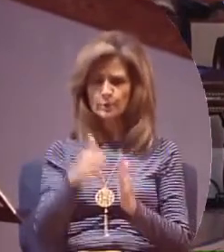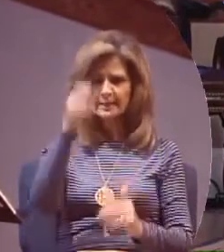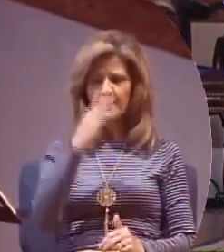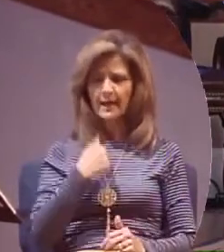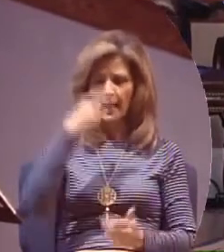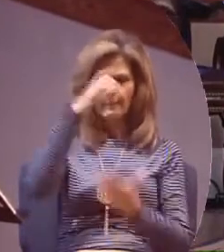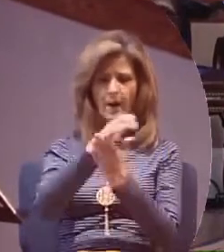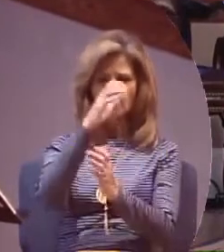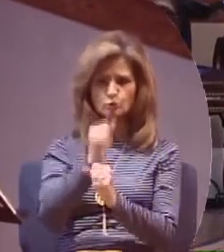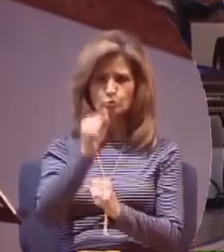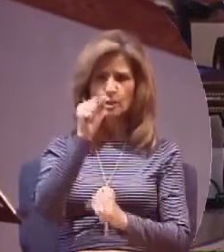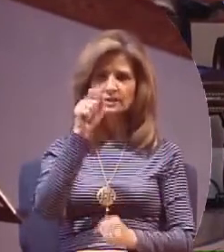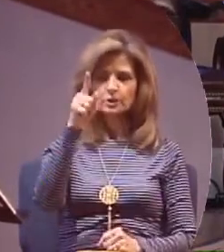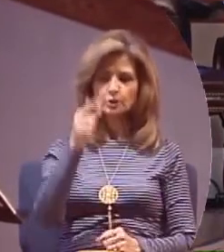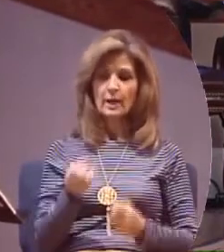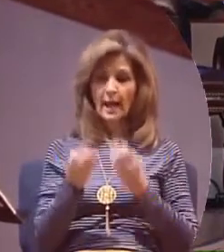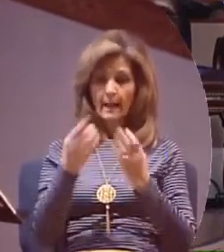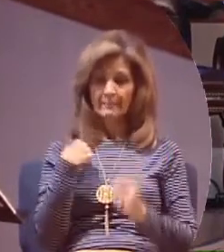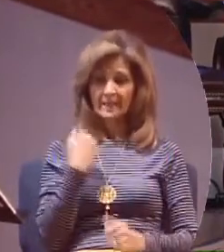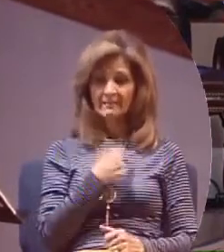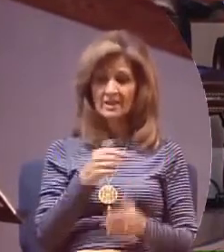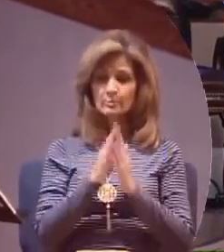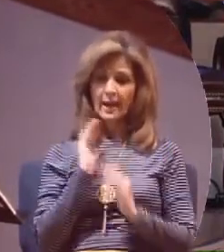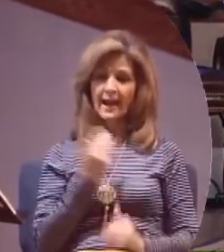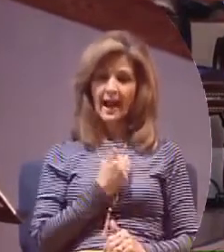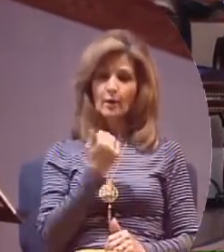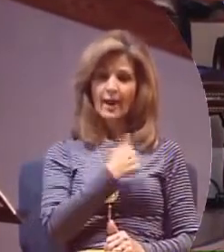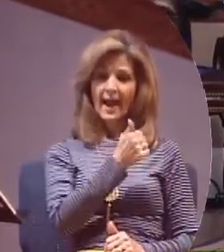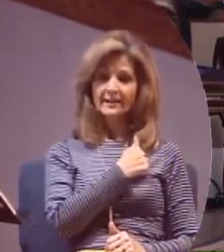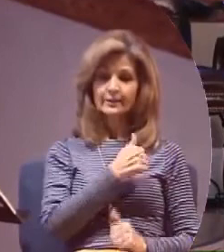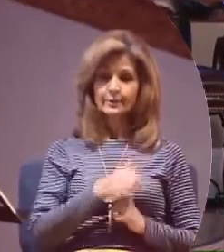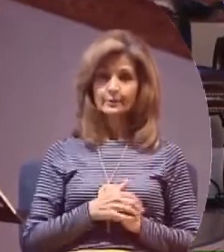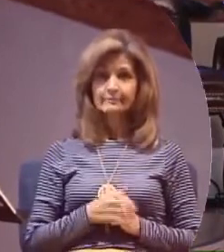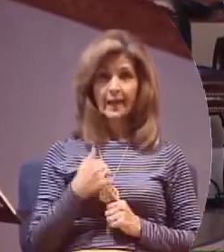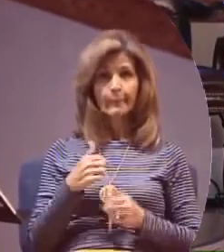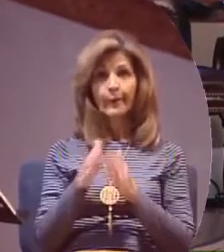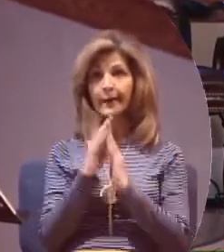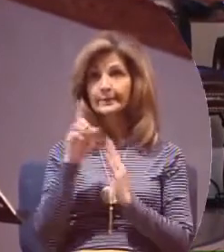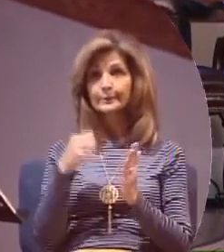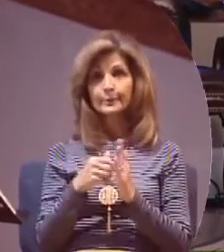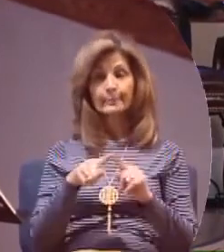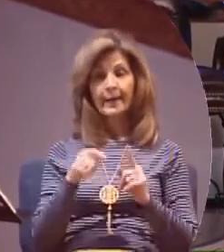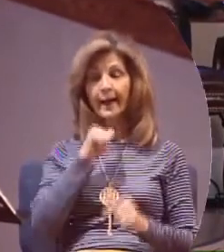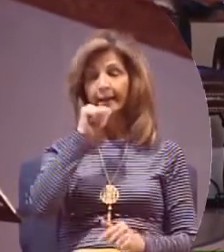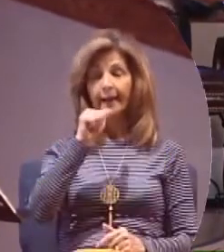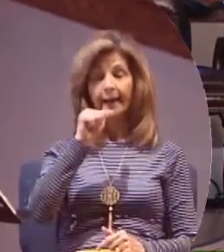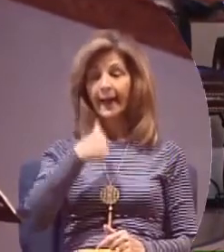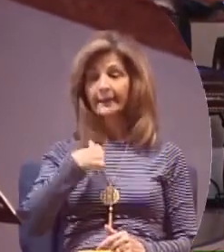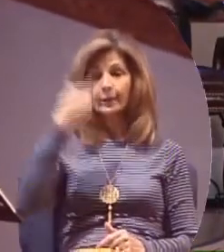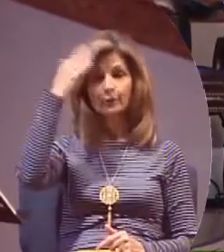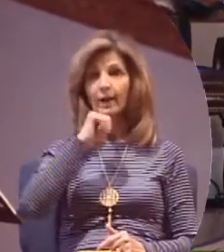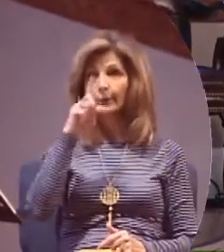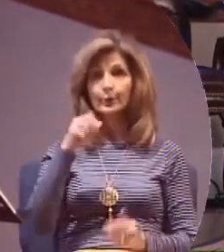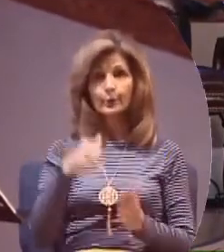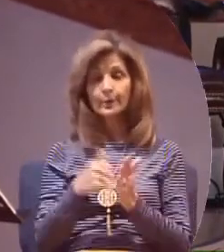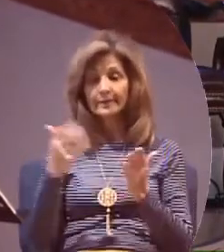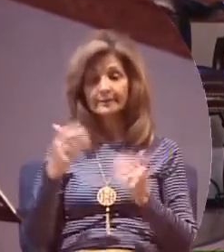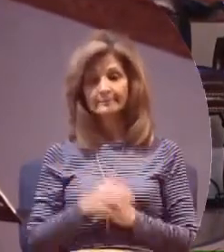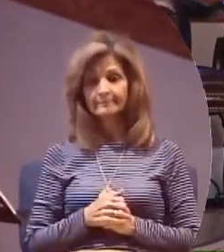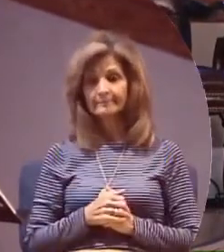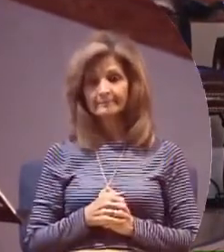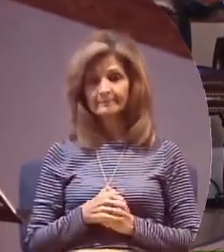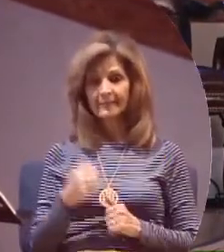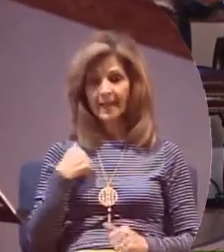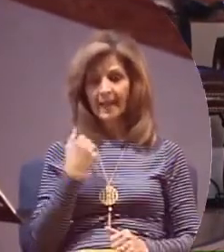I'm trusting You. But how many of us pray and our attitude is, I'm going to ask You to do it, but I know You ain't. And